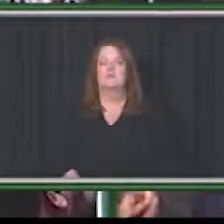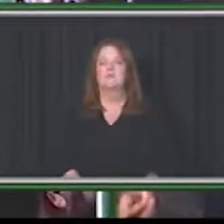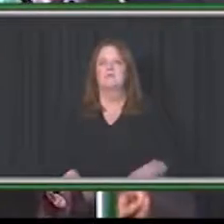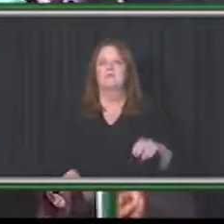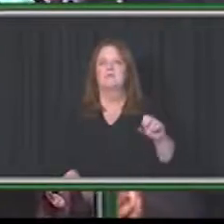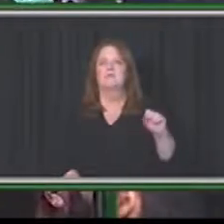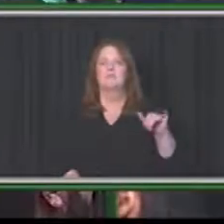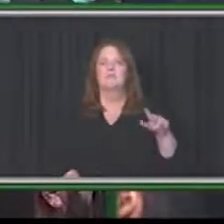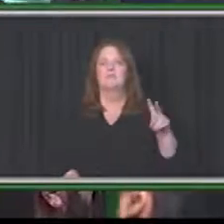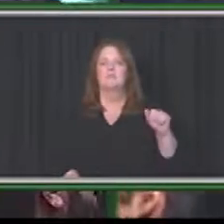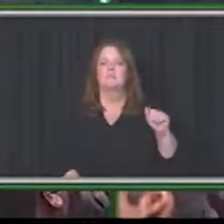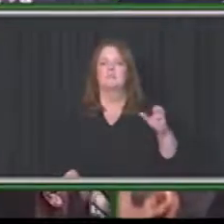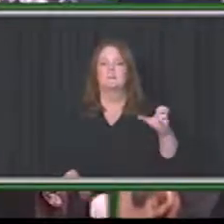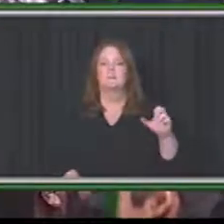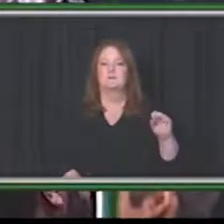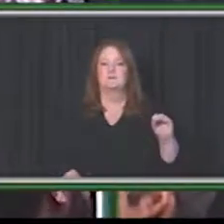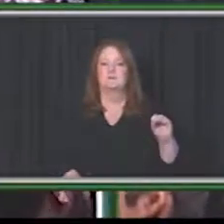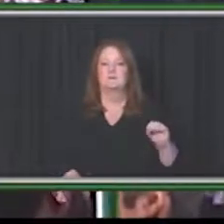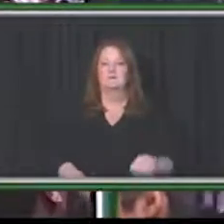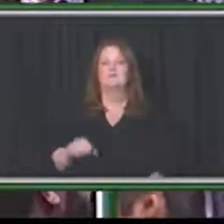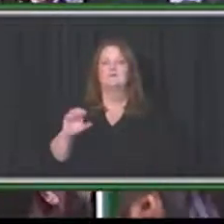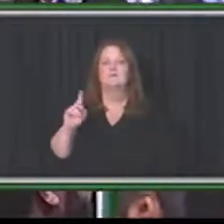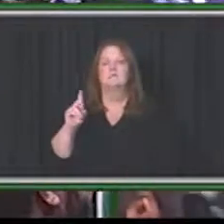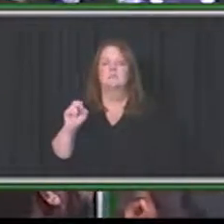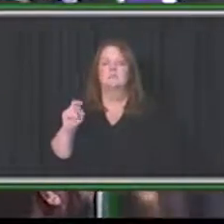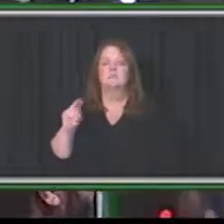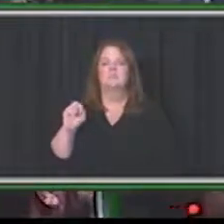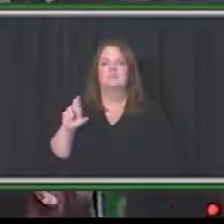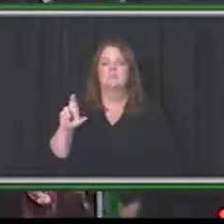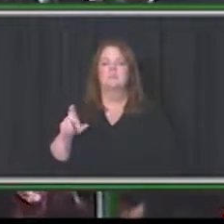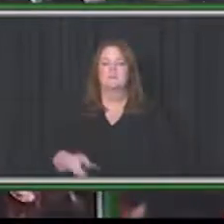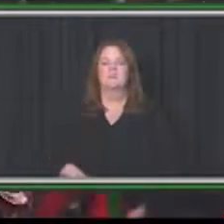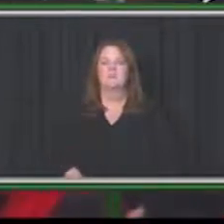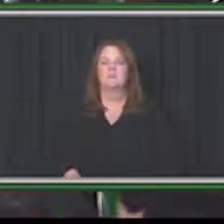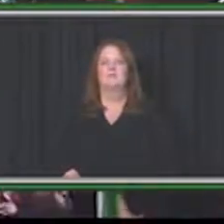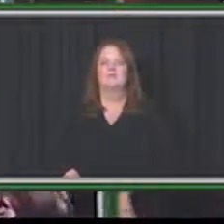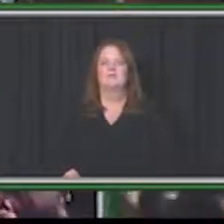Sylvia Ochoa. Dustin Mazur.